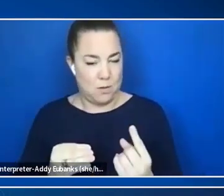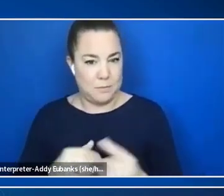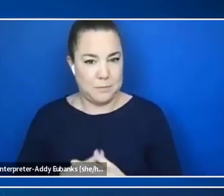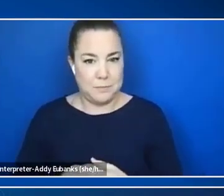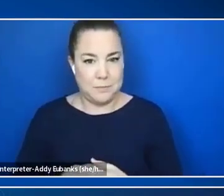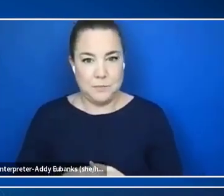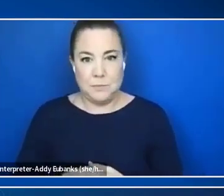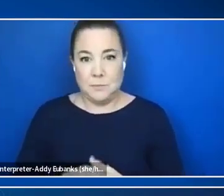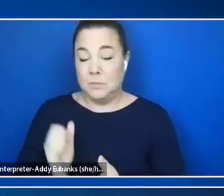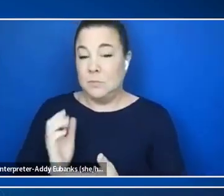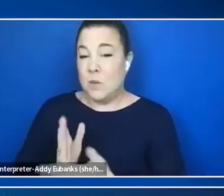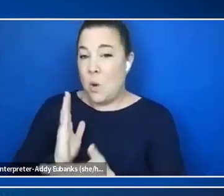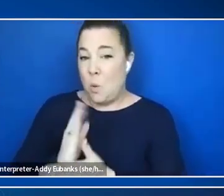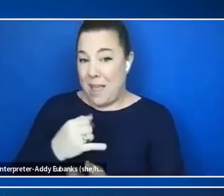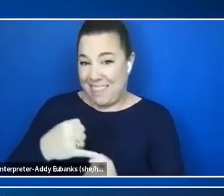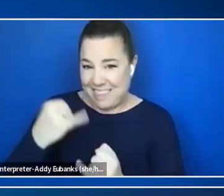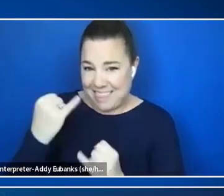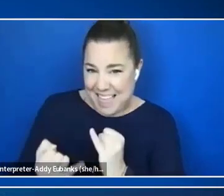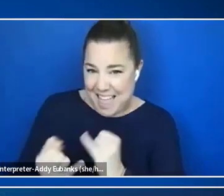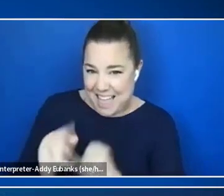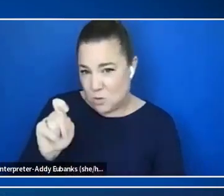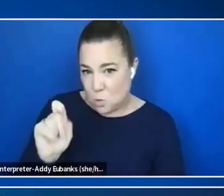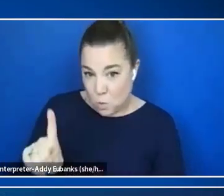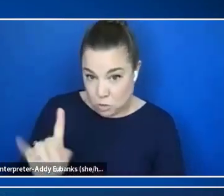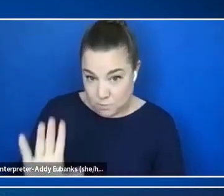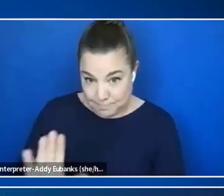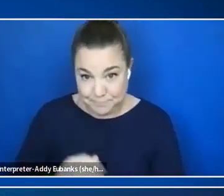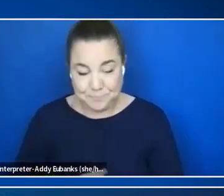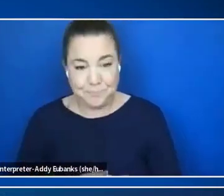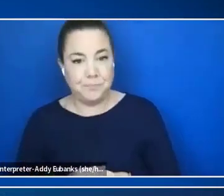All right. Last question.